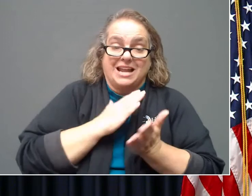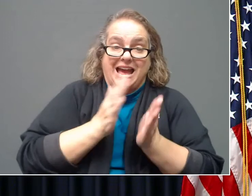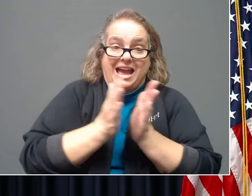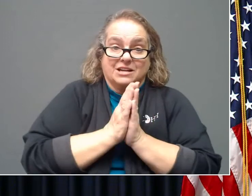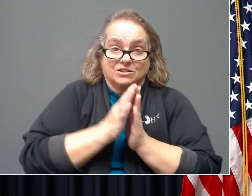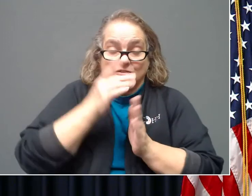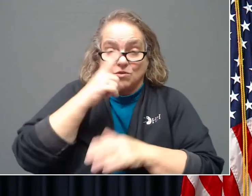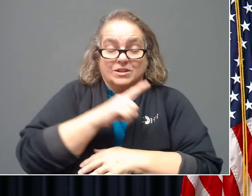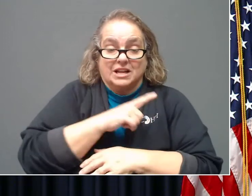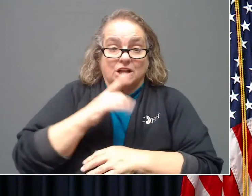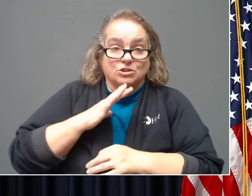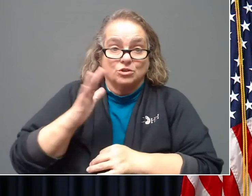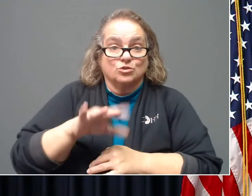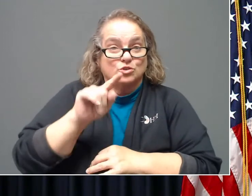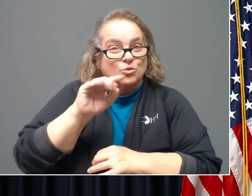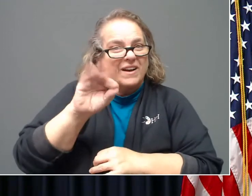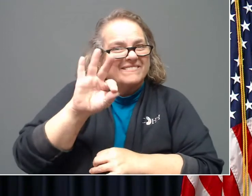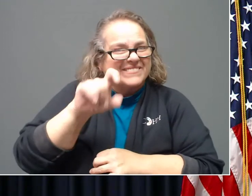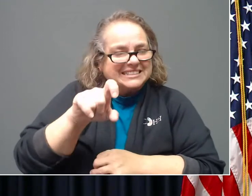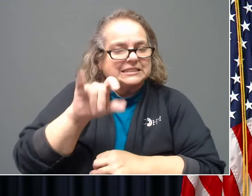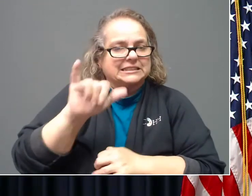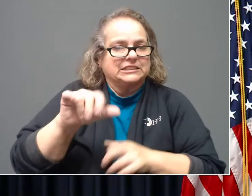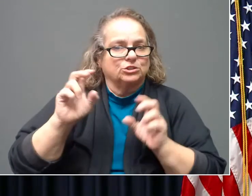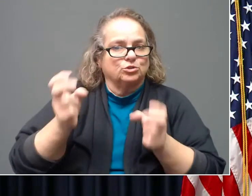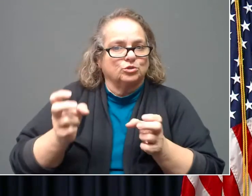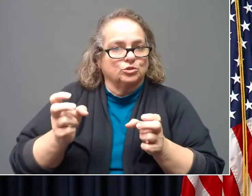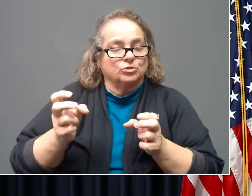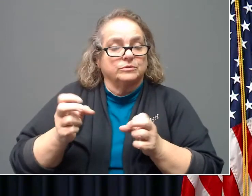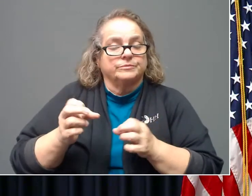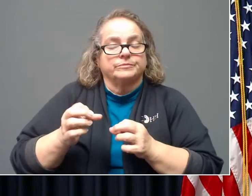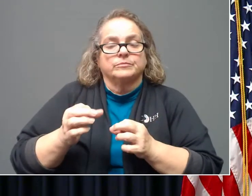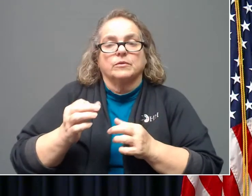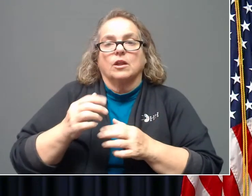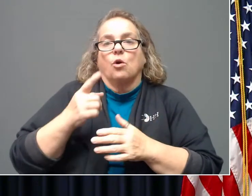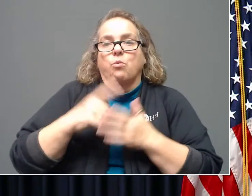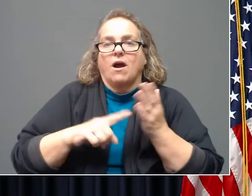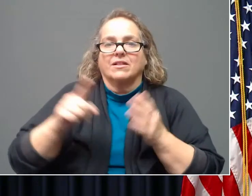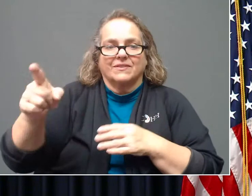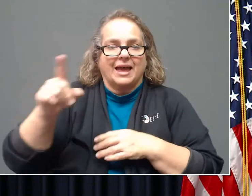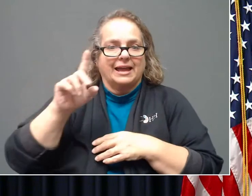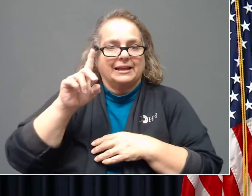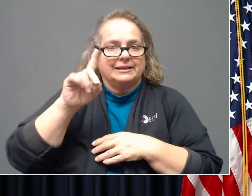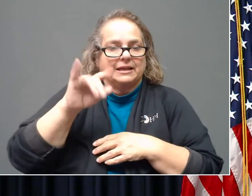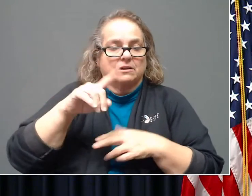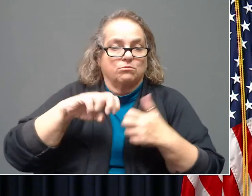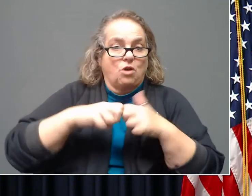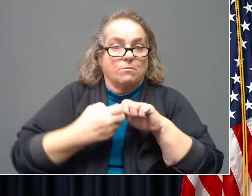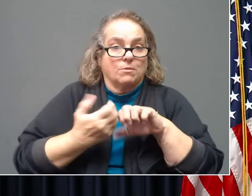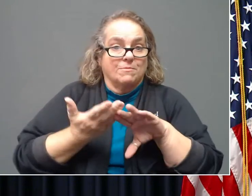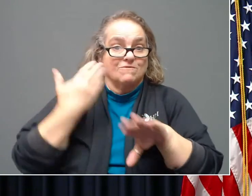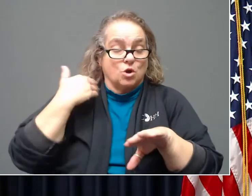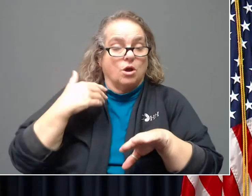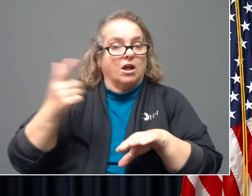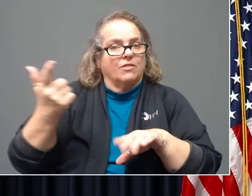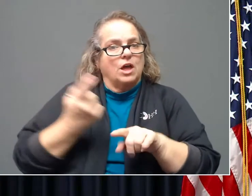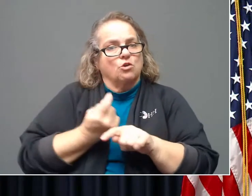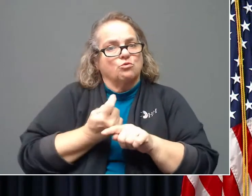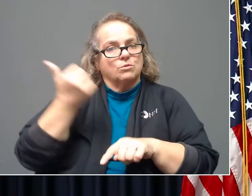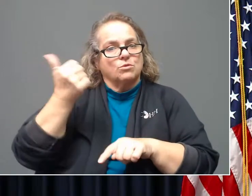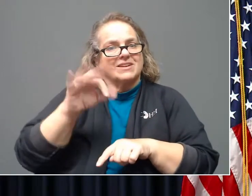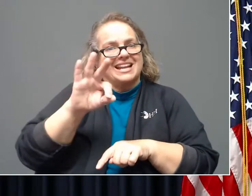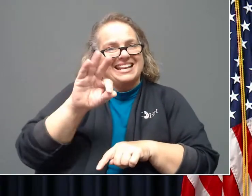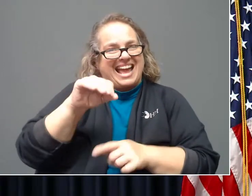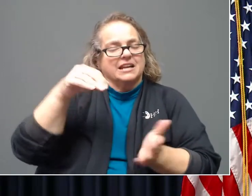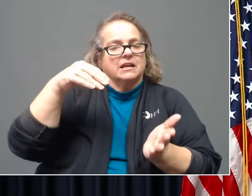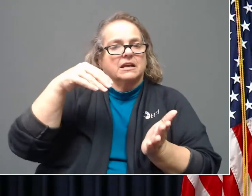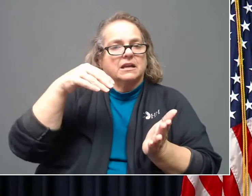legislature to fix some harm they inflicted in the past, which was removing 90 plus individuals that right now